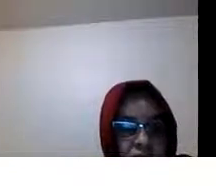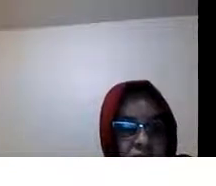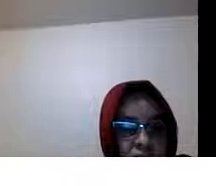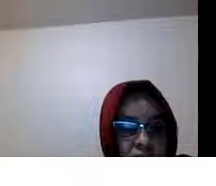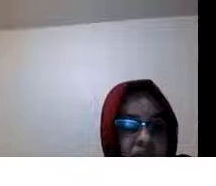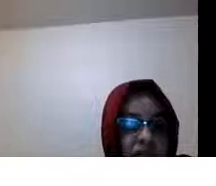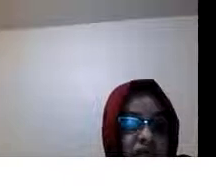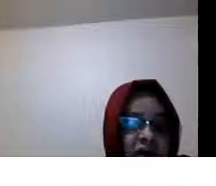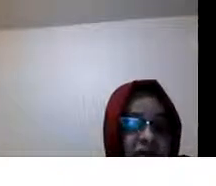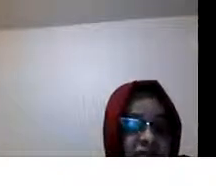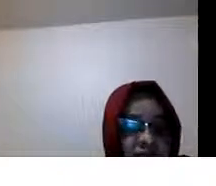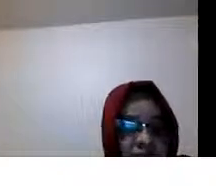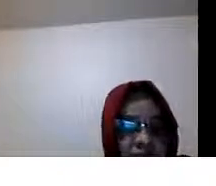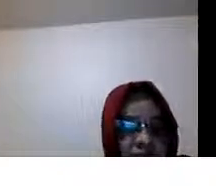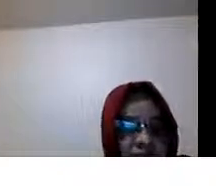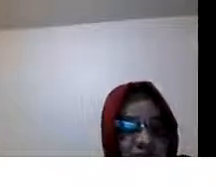Resolution 2475.